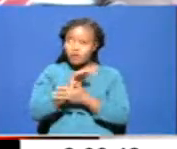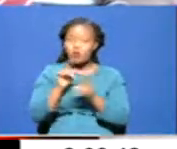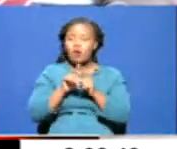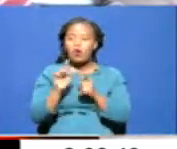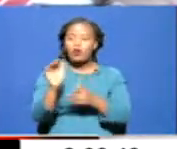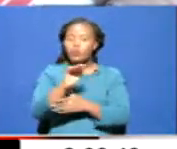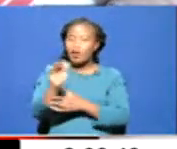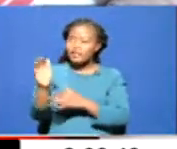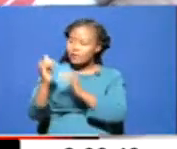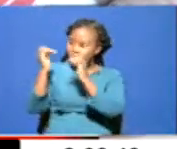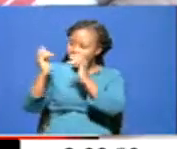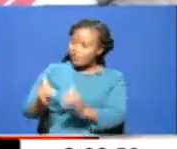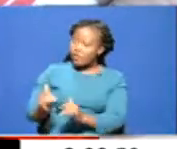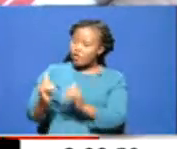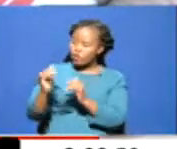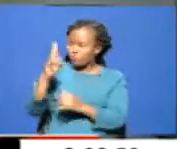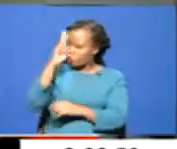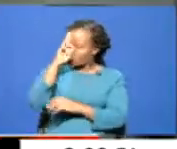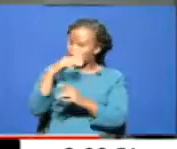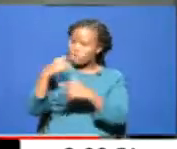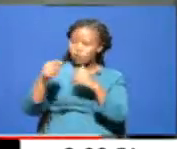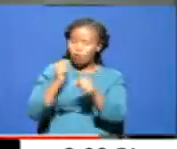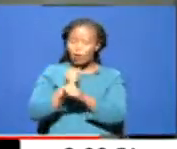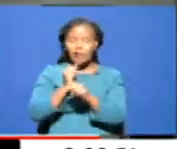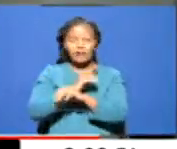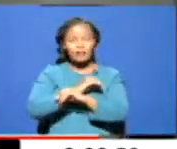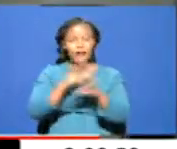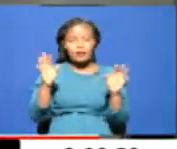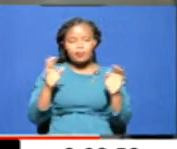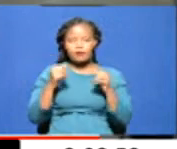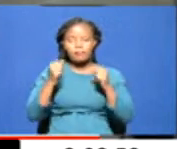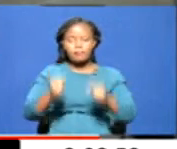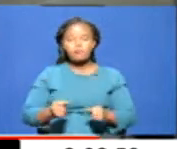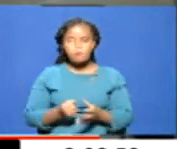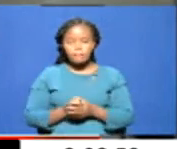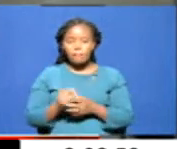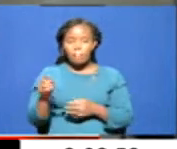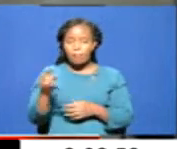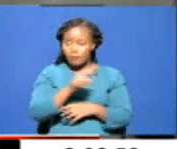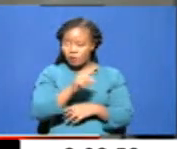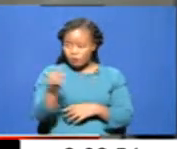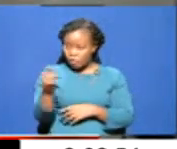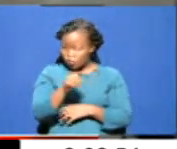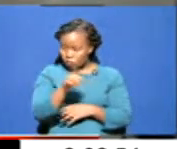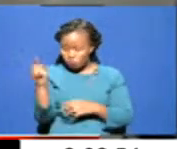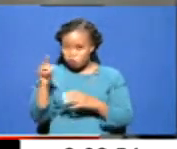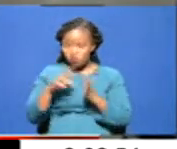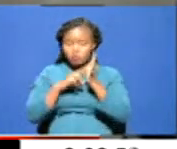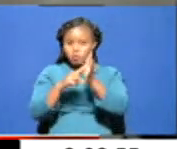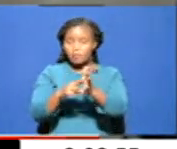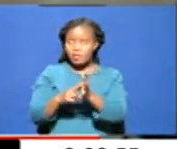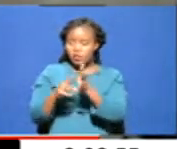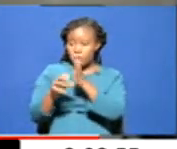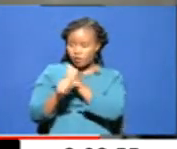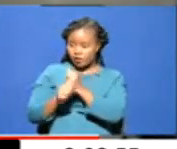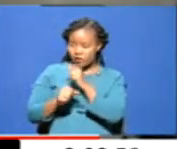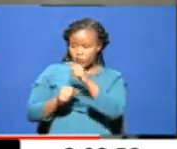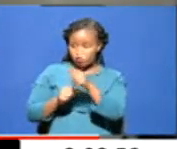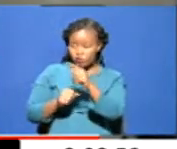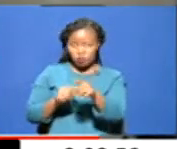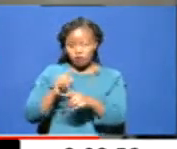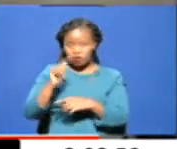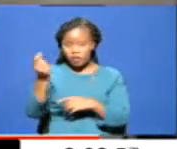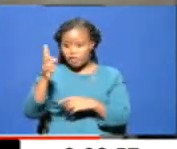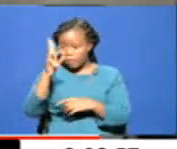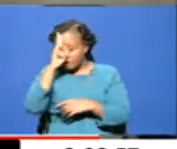officers to continuously improve their competencies. You are the face of the organization. Whether in